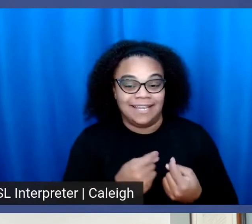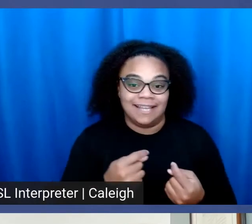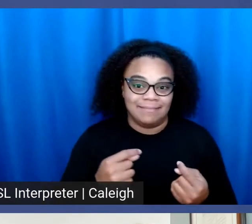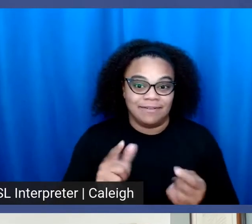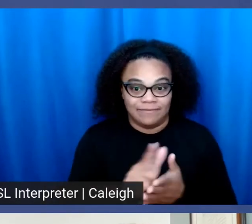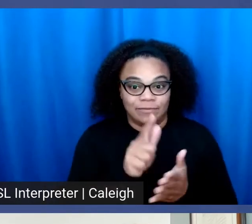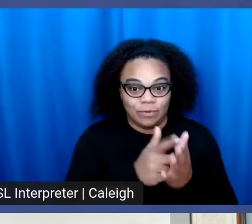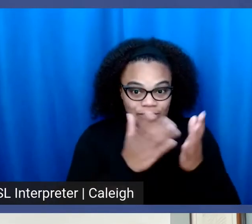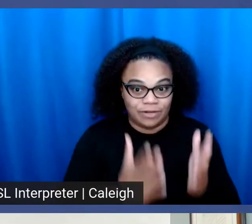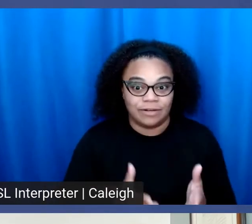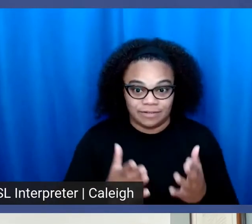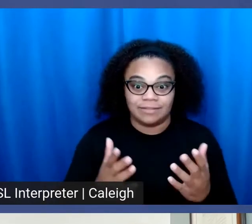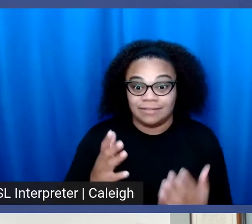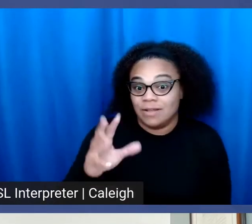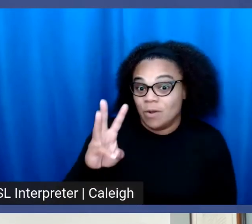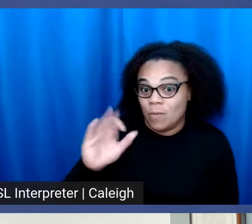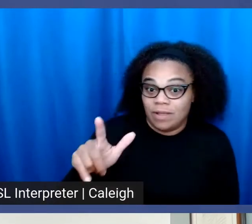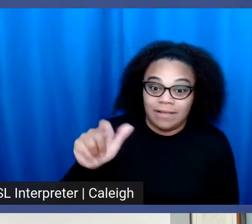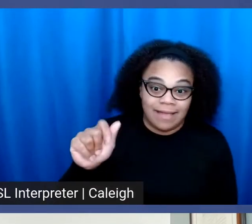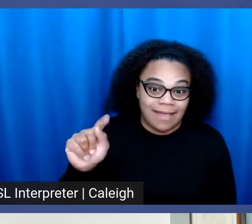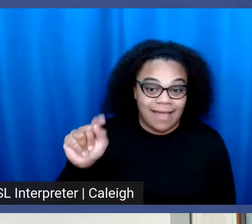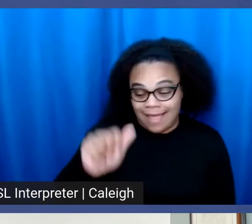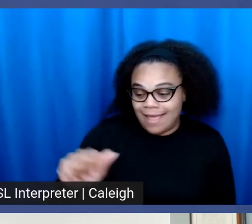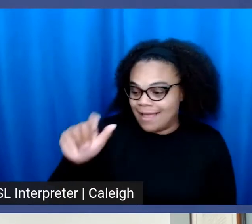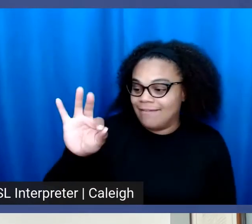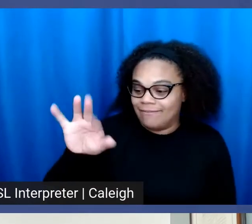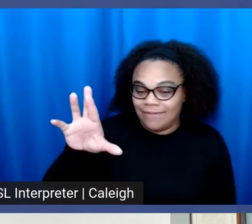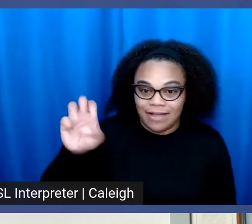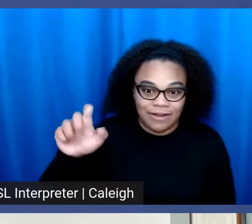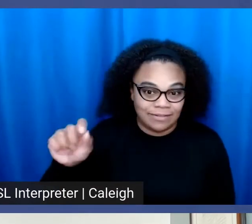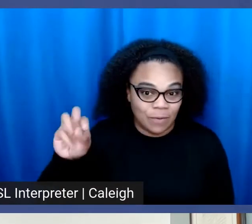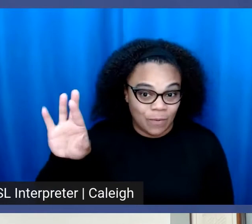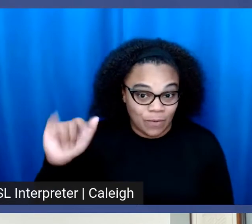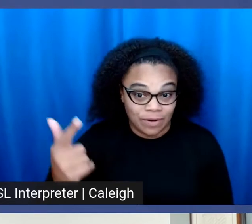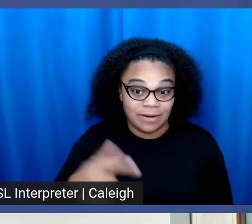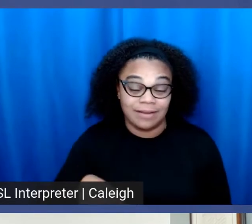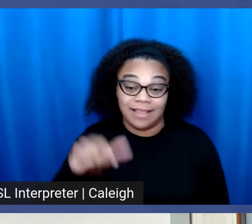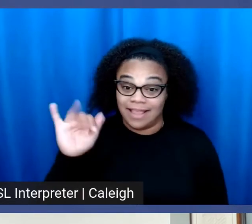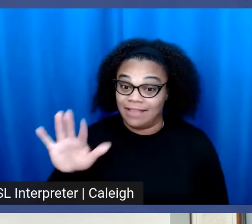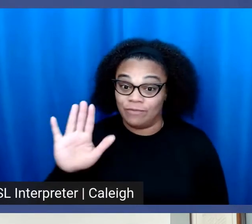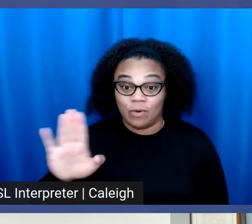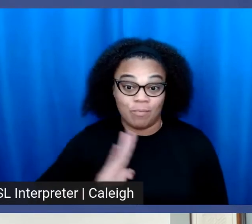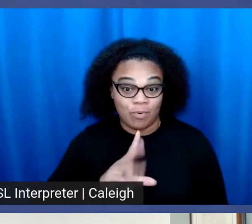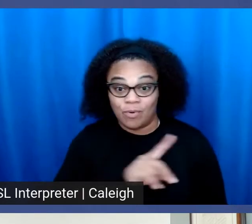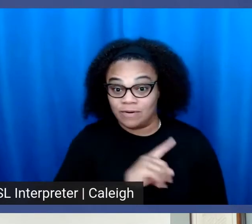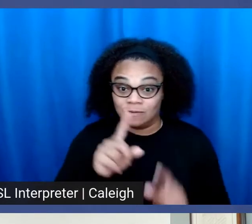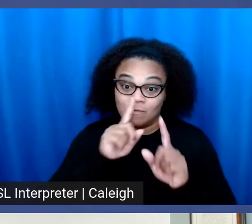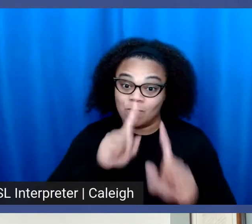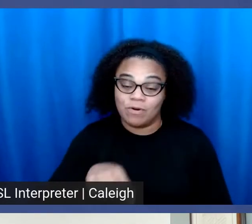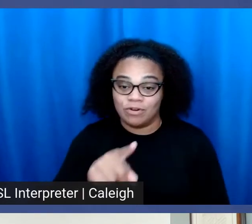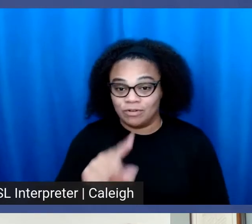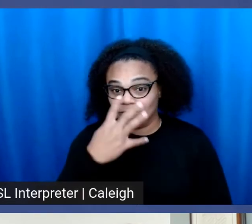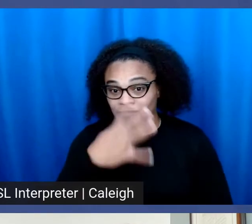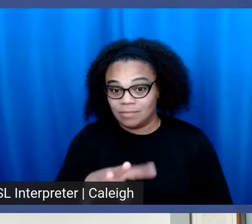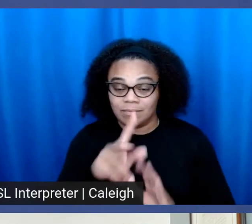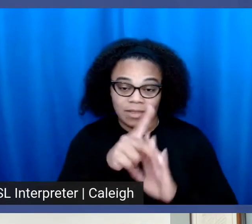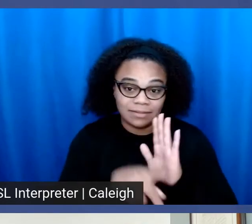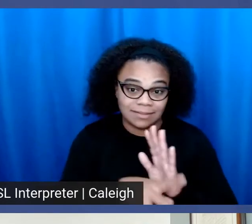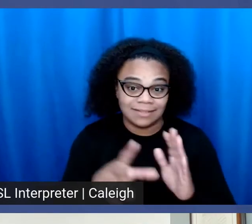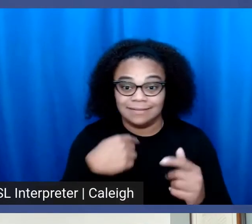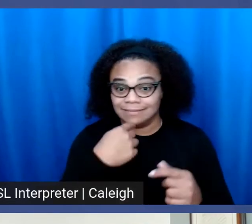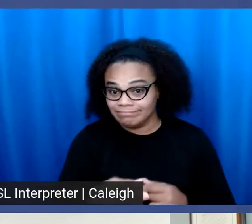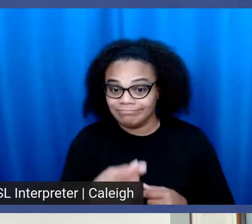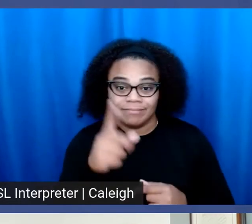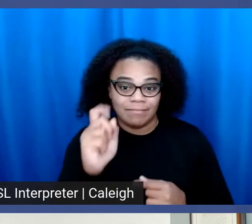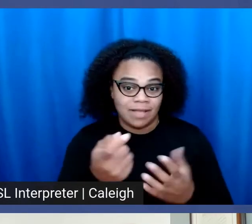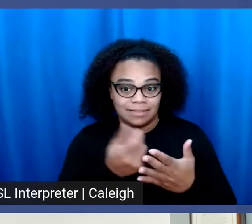WILL, @thefire.org. So if you are being ordered by your board to disregard whatever policy you have and being asked to pull off books on a